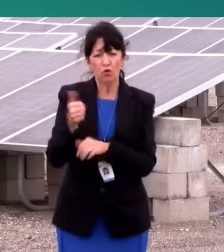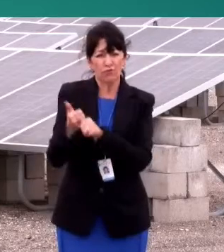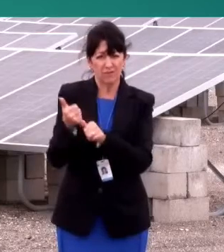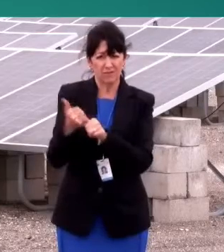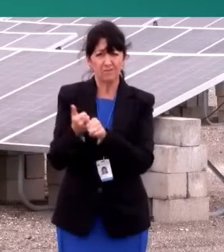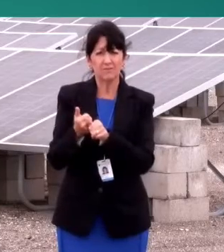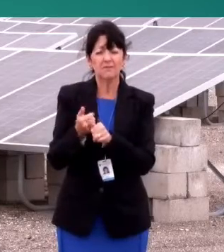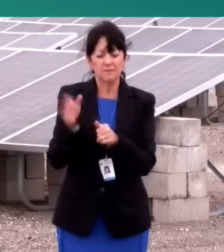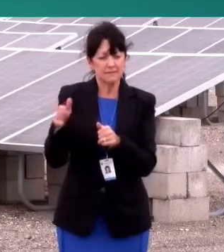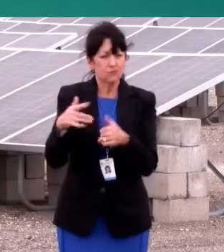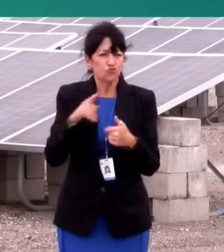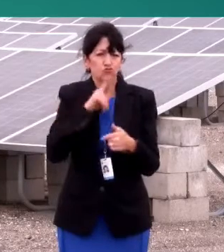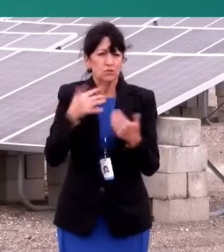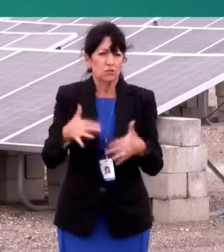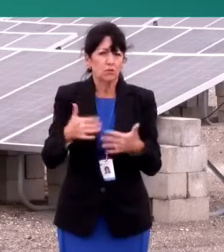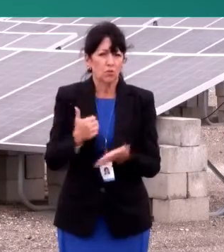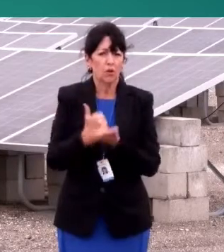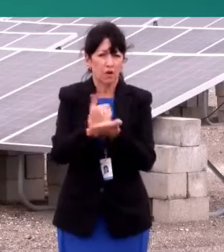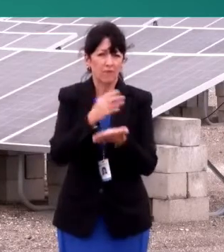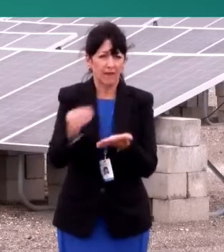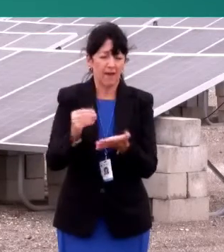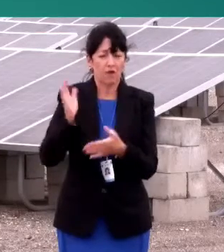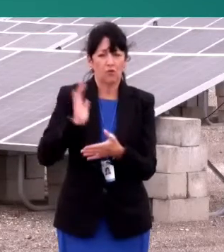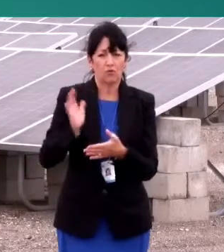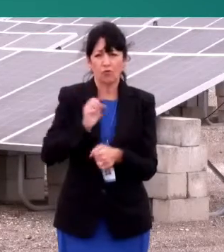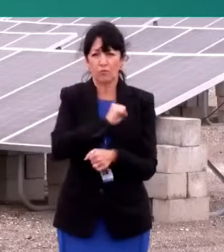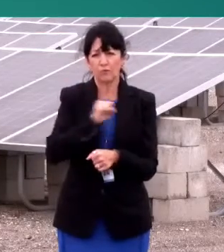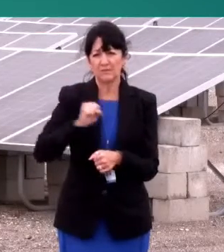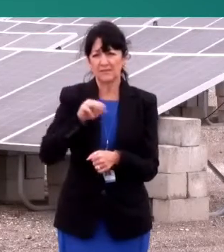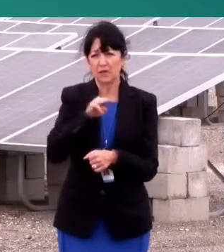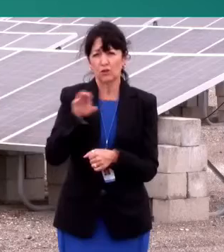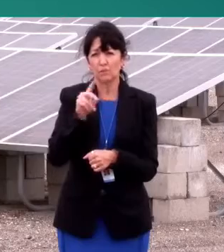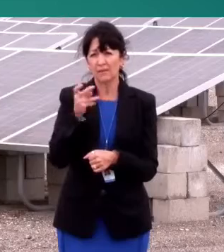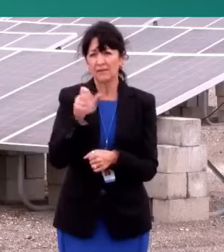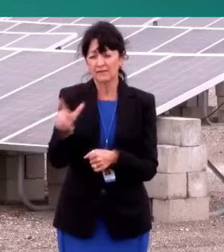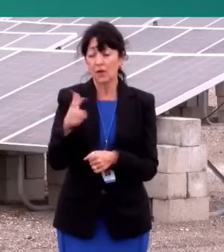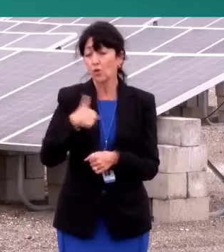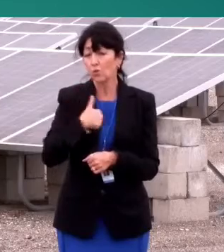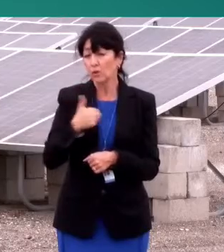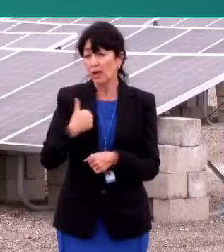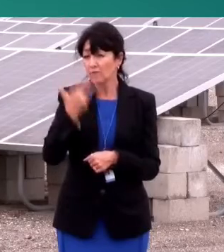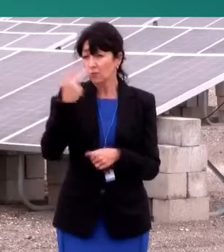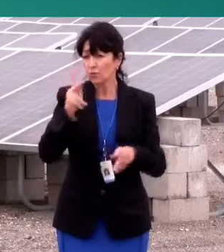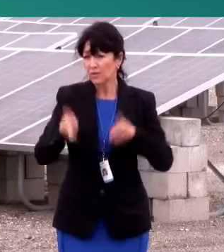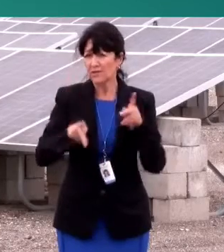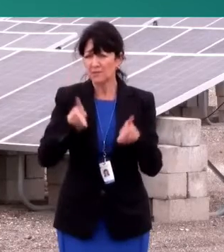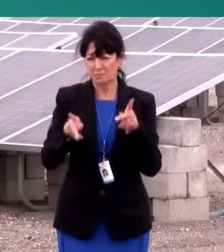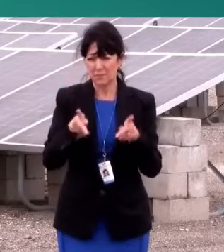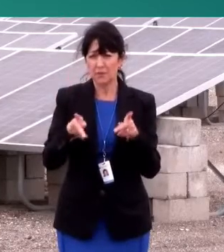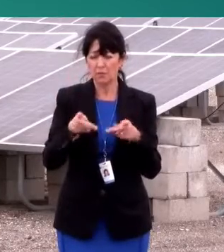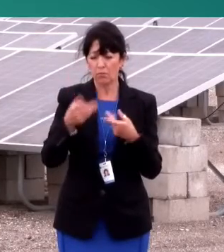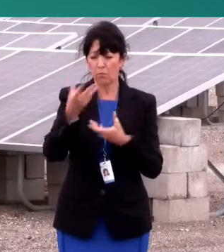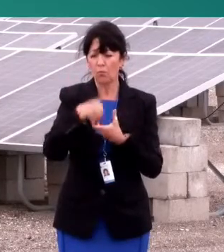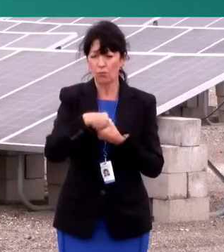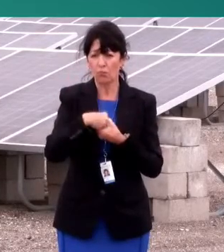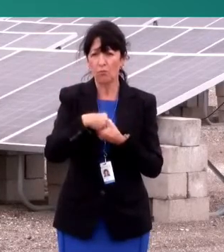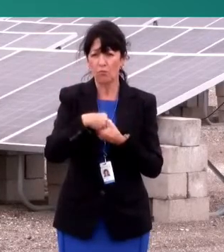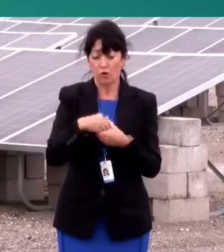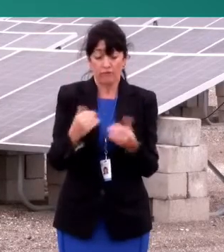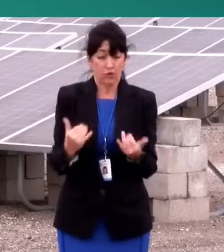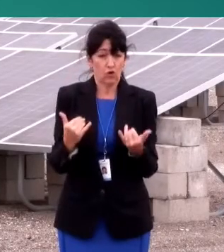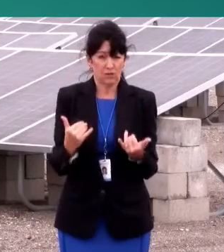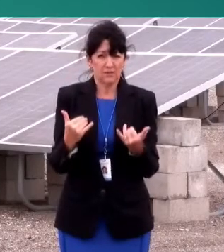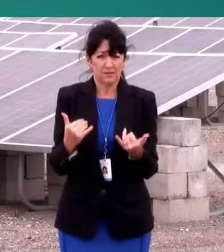putting it together. And of course, former Senator McDowell. We also have 3 people that were part of the, that are